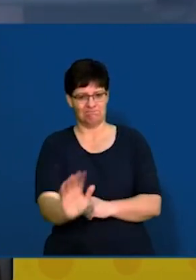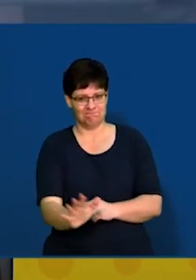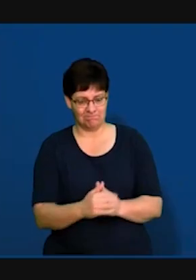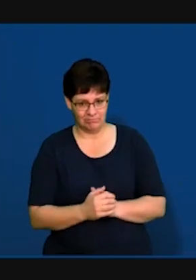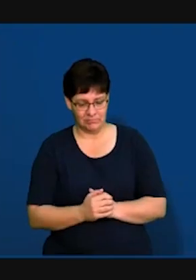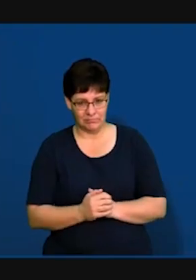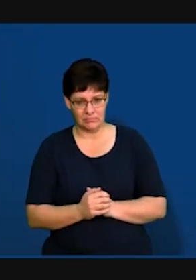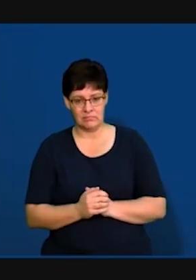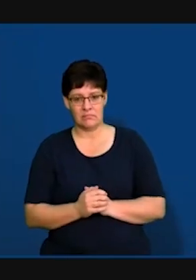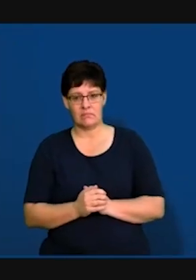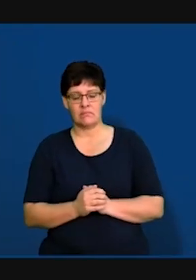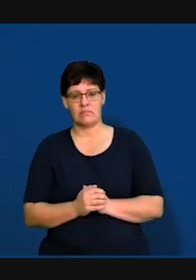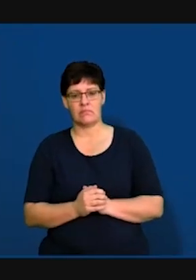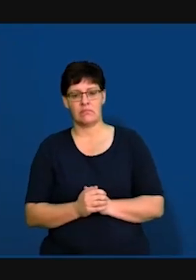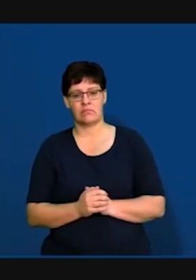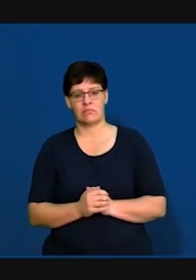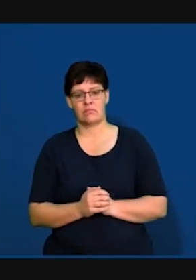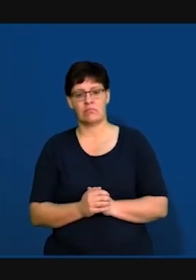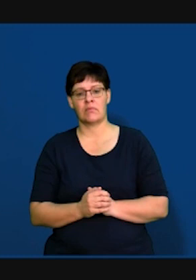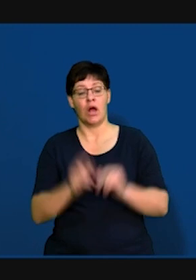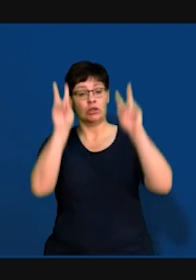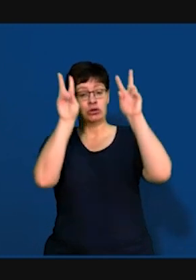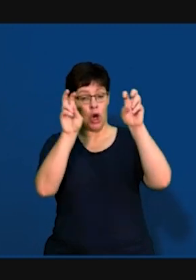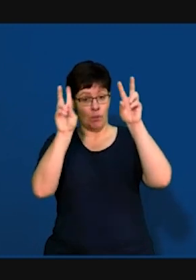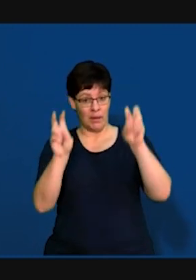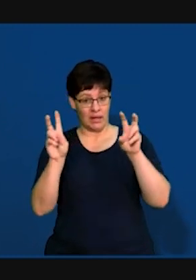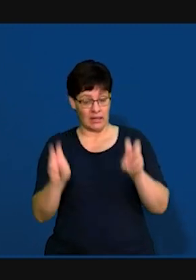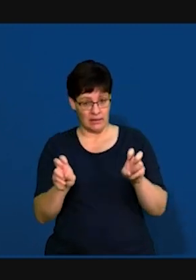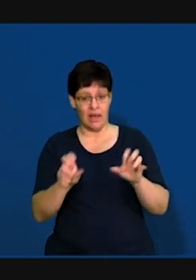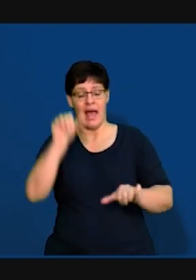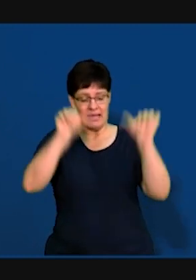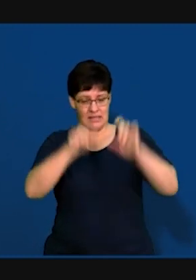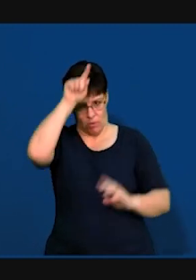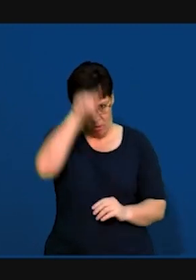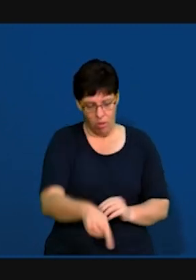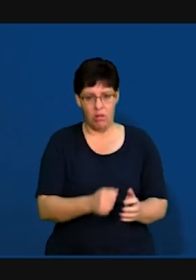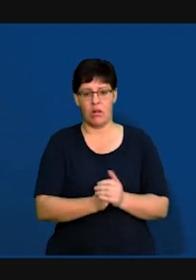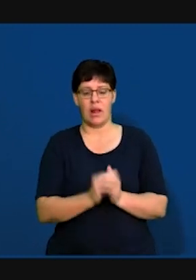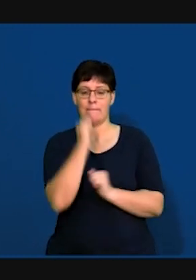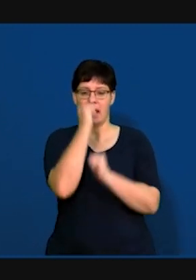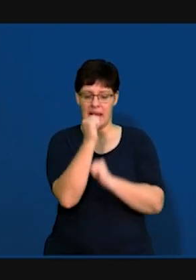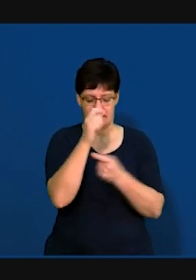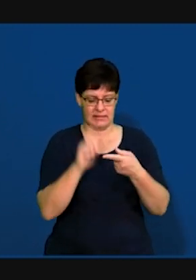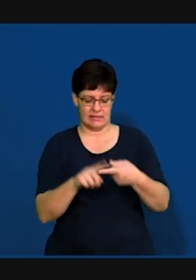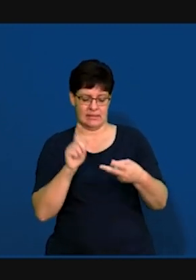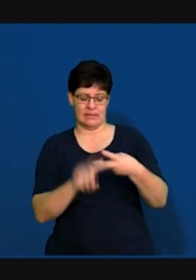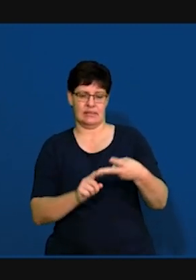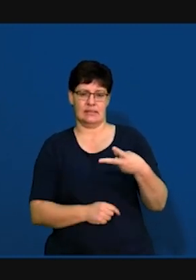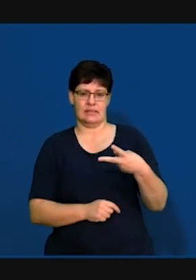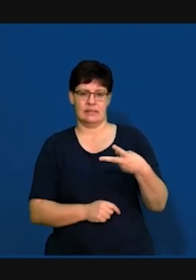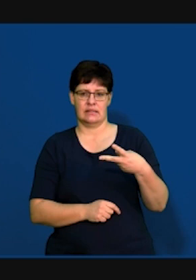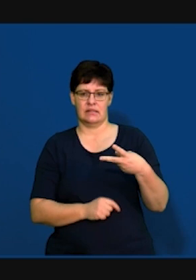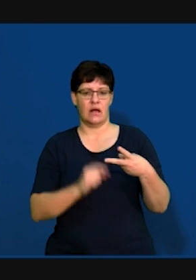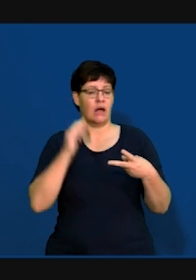right? And then all topics are definitely going to be assessed. So we've got the mechanics, we've got